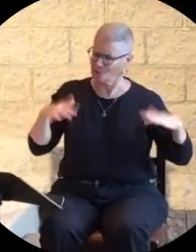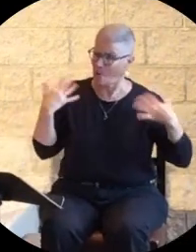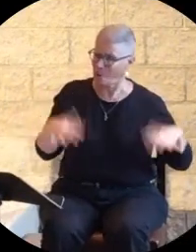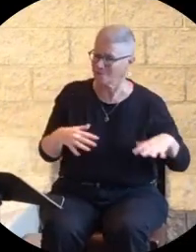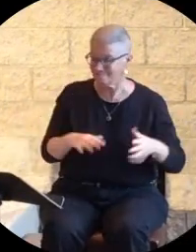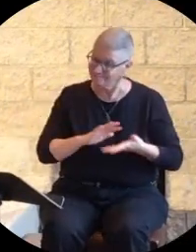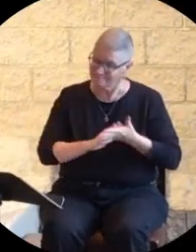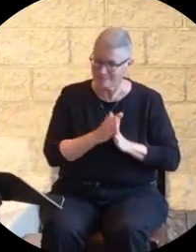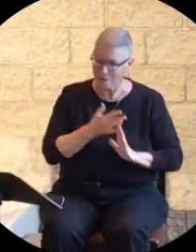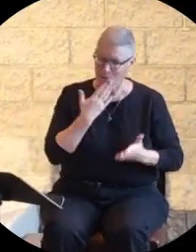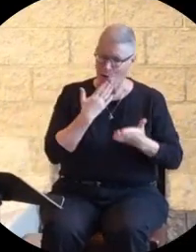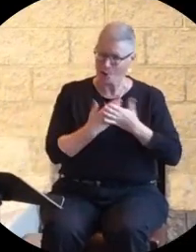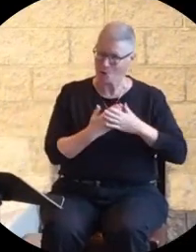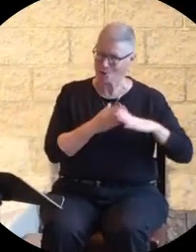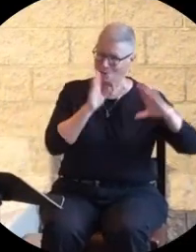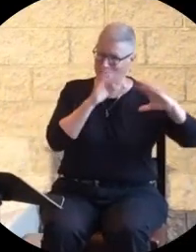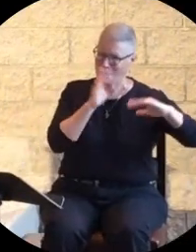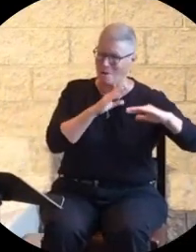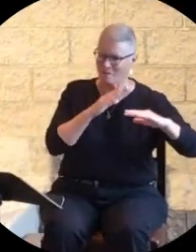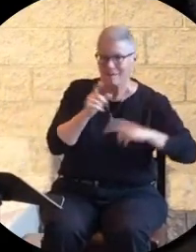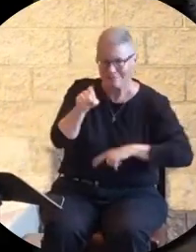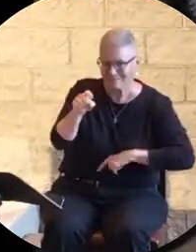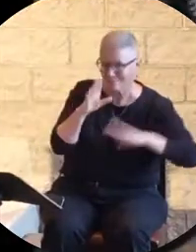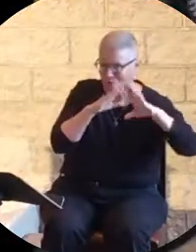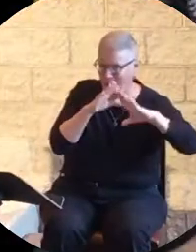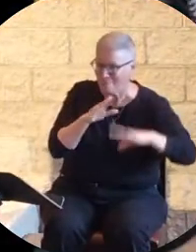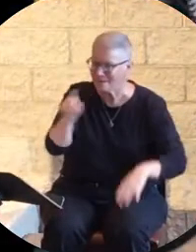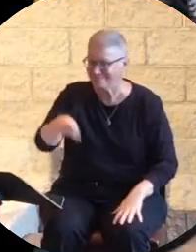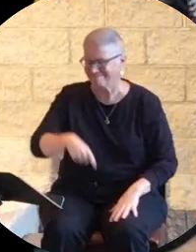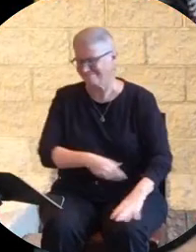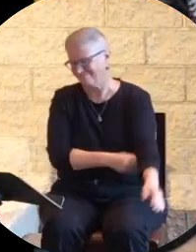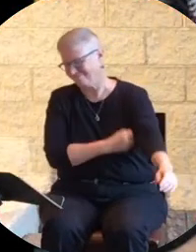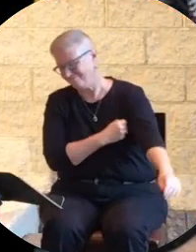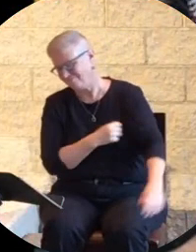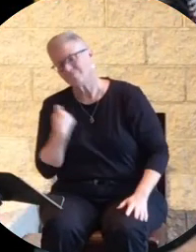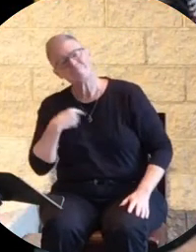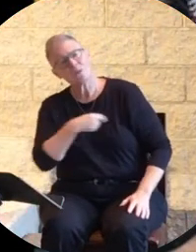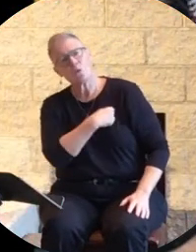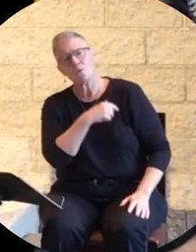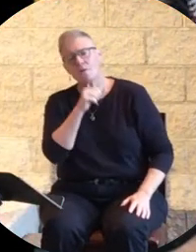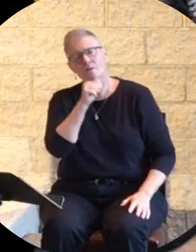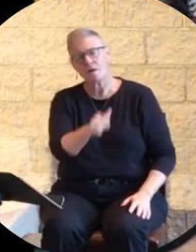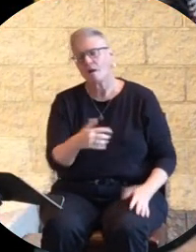trouble, necessary trouble. We are not